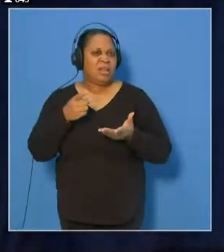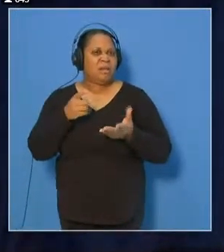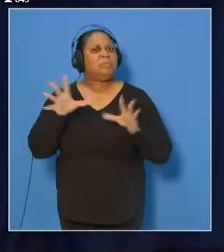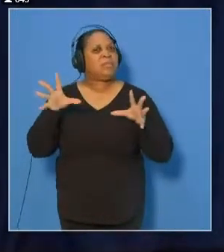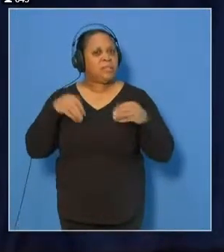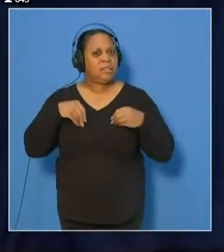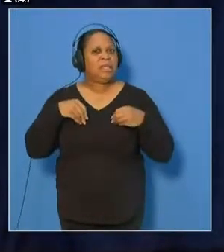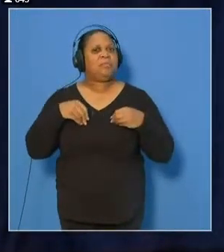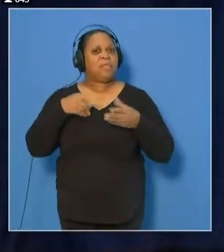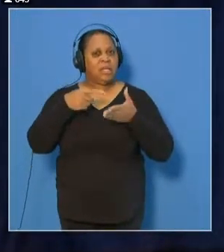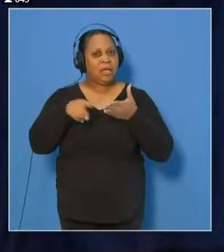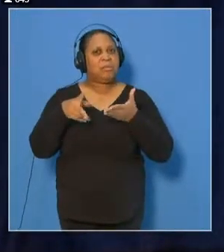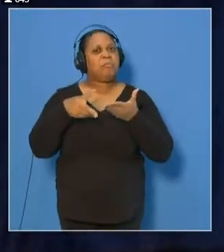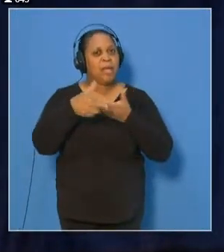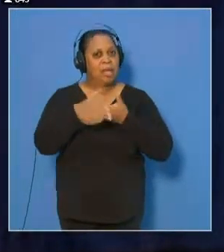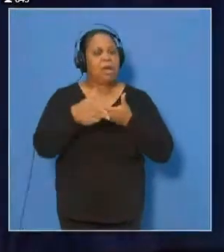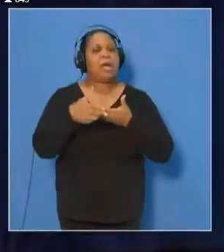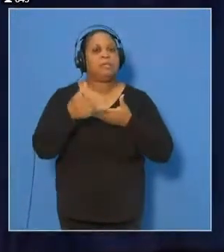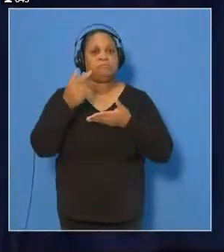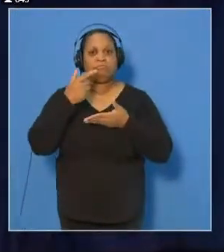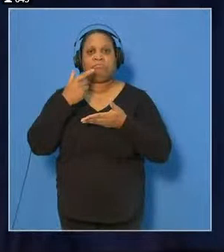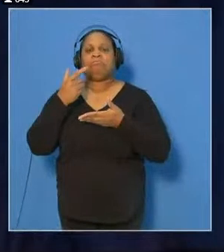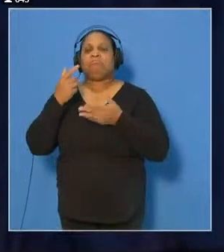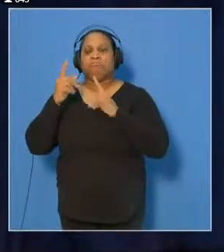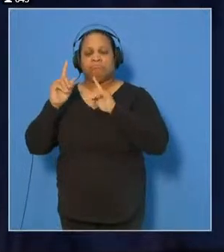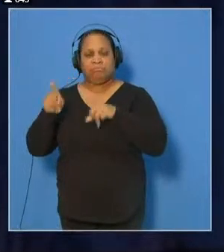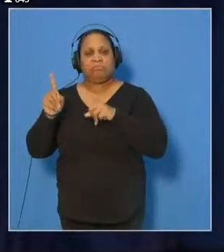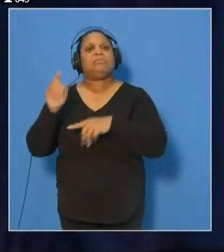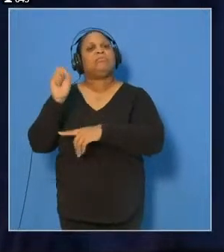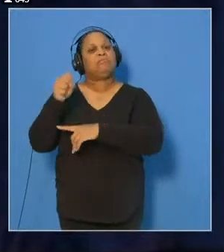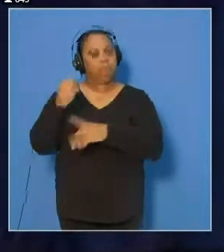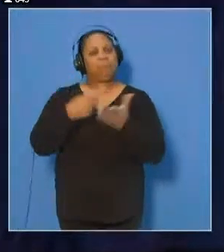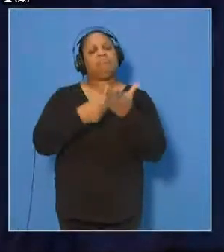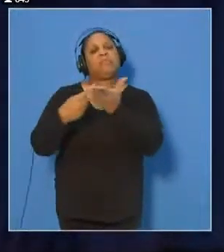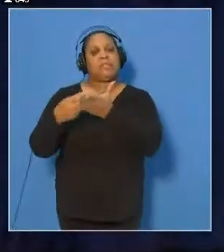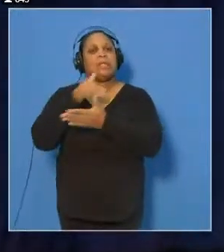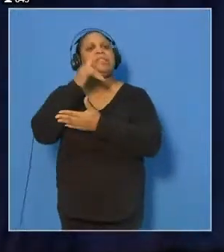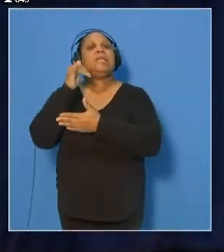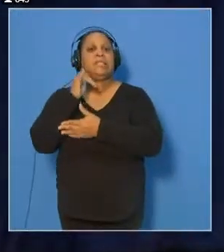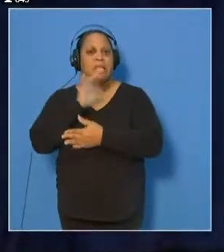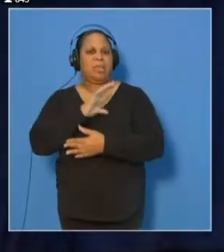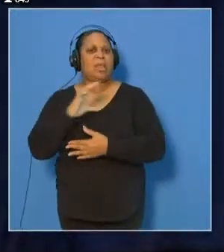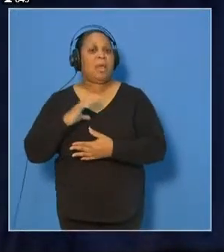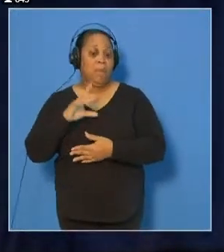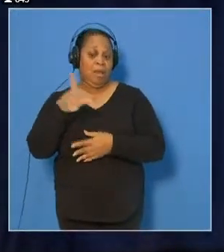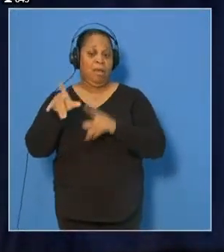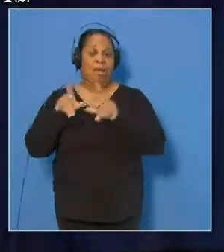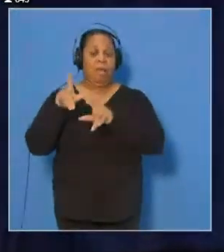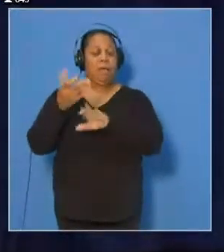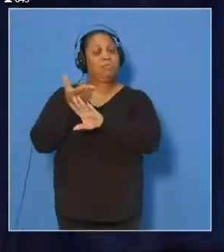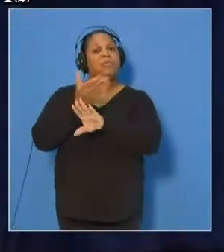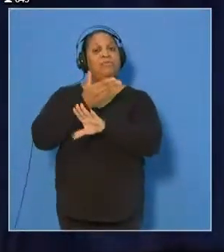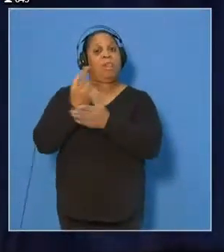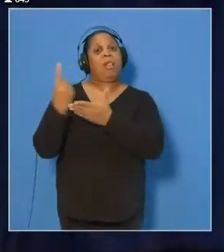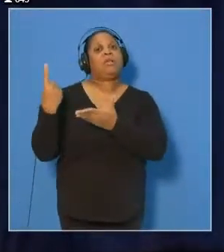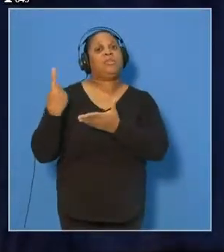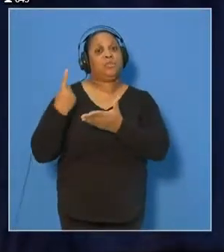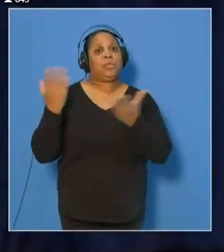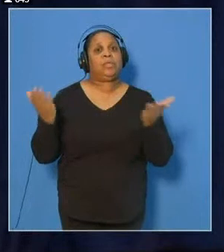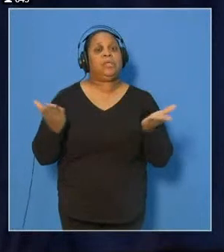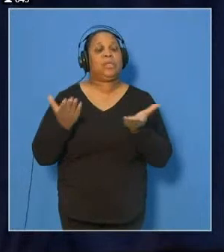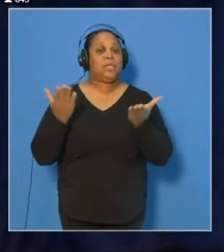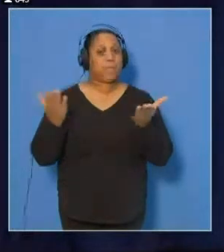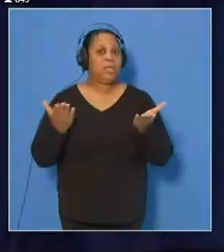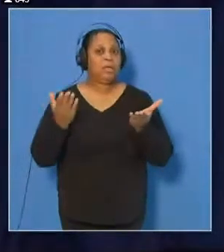pay cut? Yes, that is a matter that was discussed in cabinet yesterday. And what I had said when asked the question previously last week here,